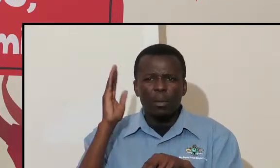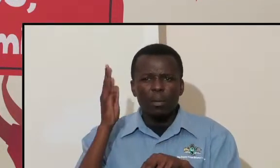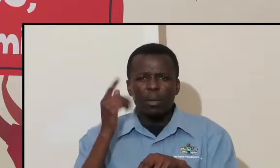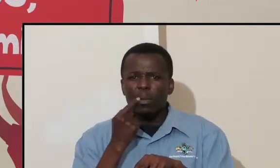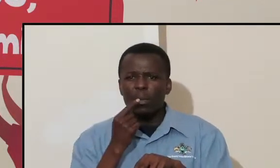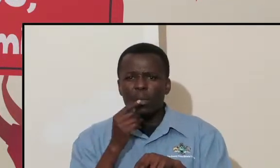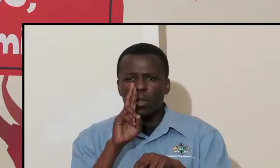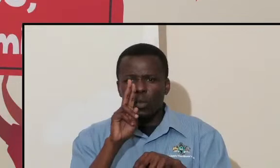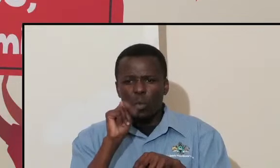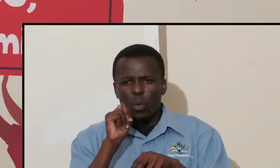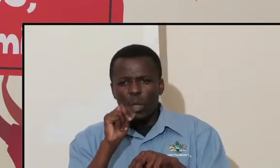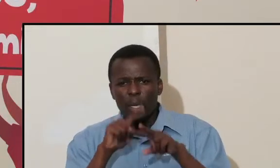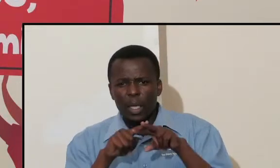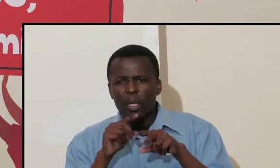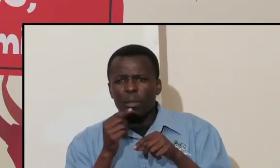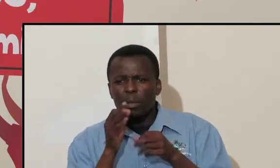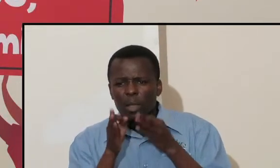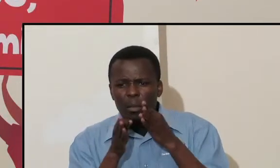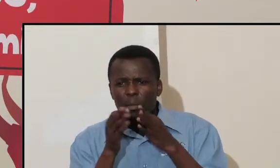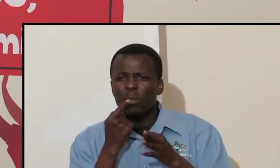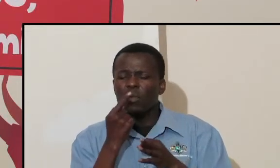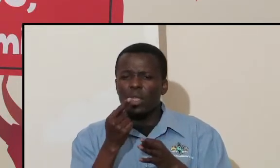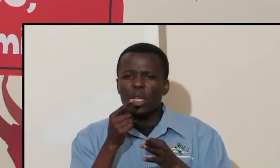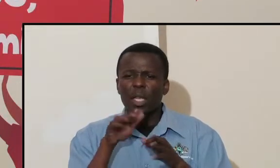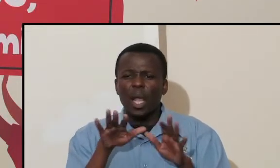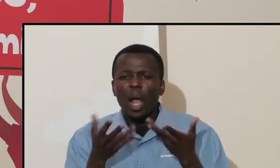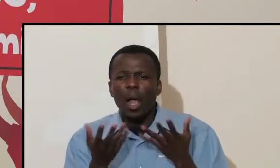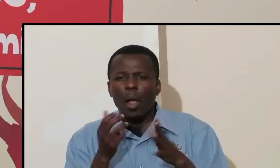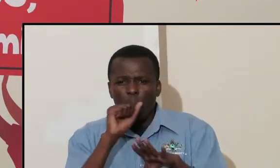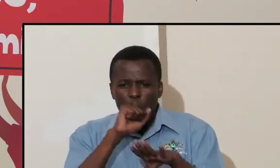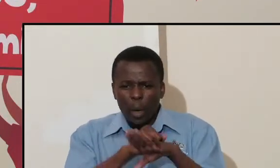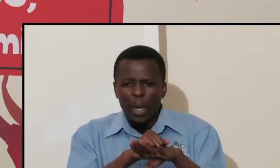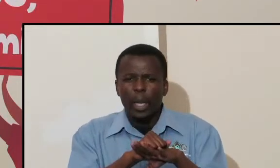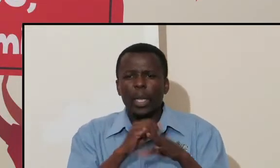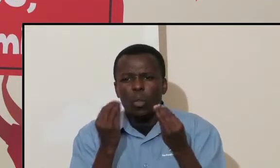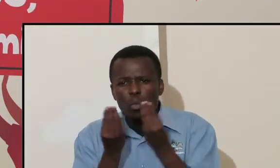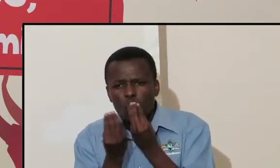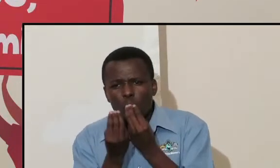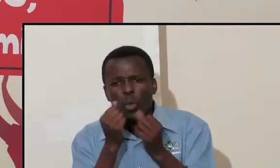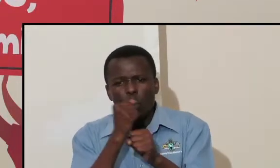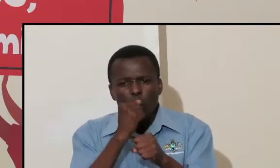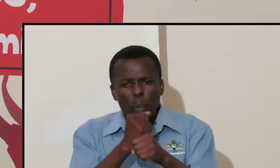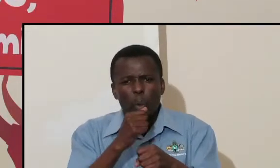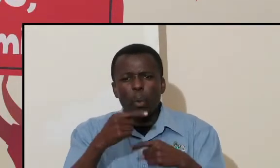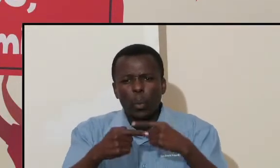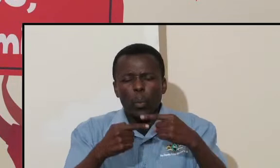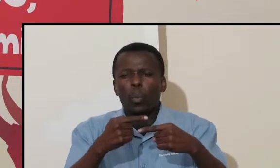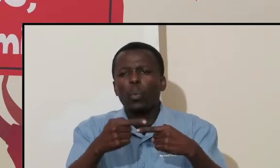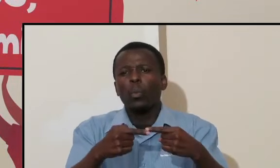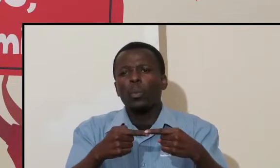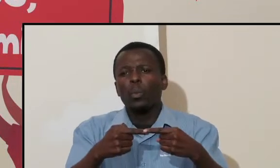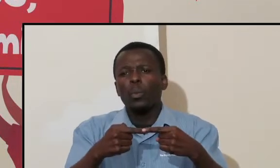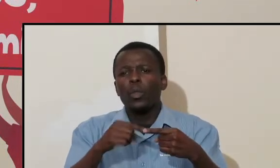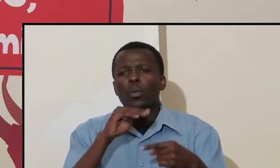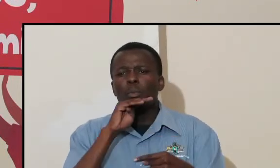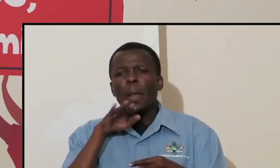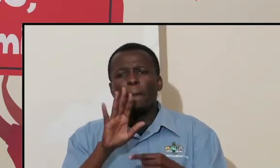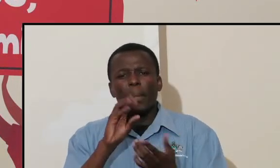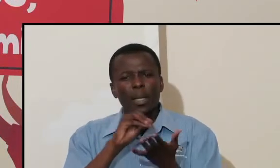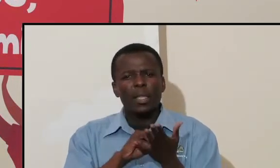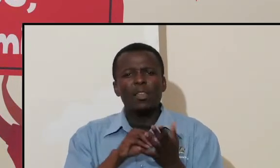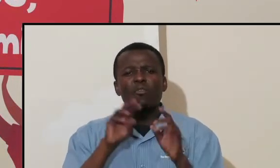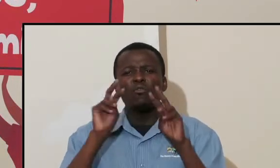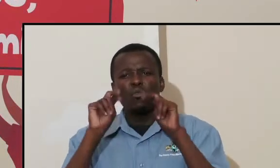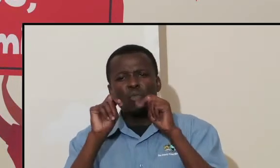talking about how we need to get there. We're setting new goals. And